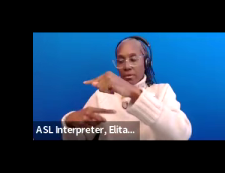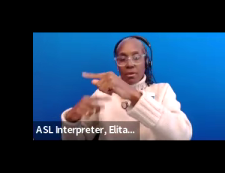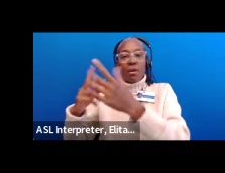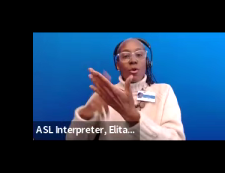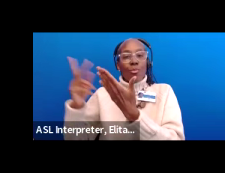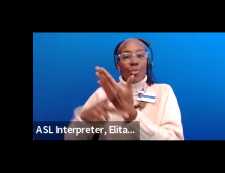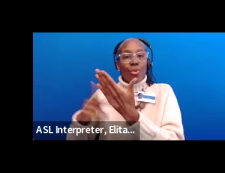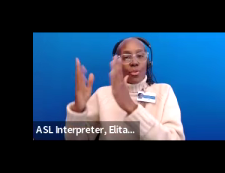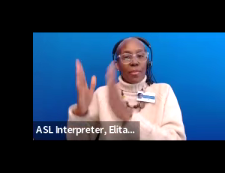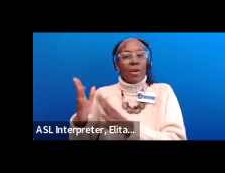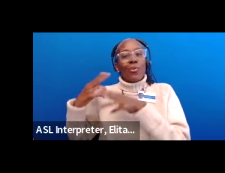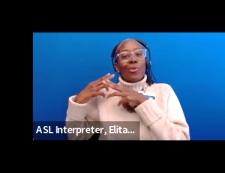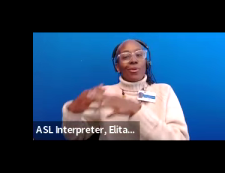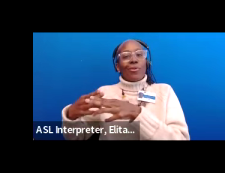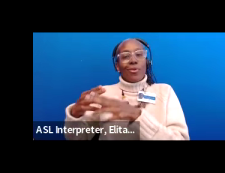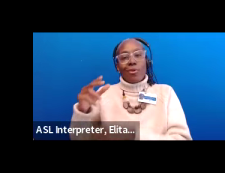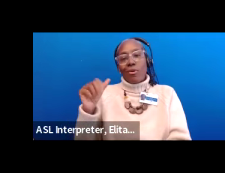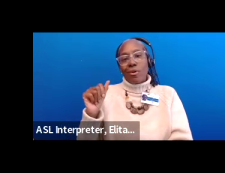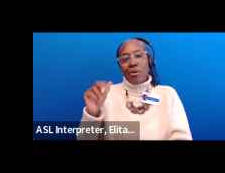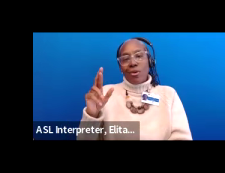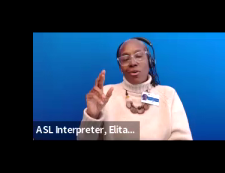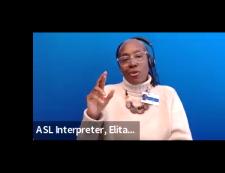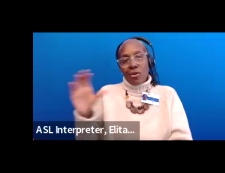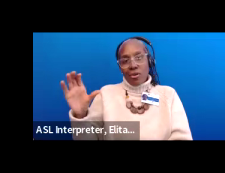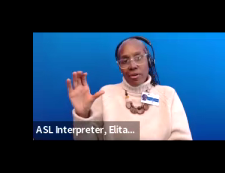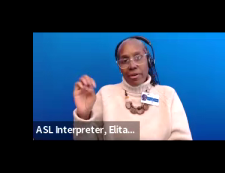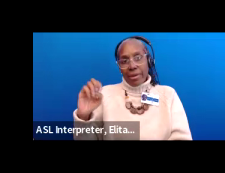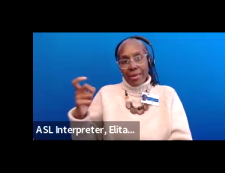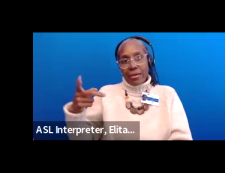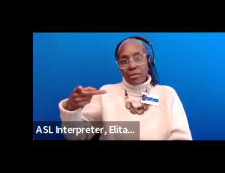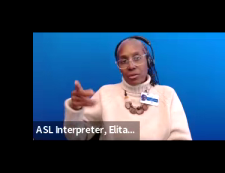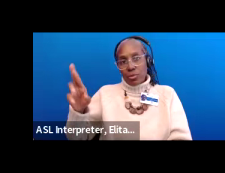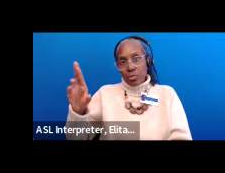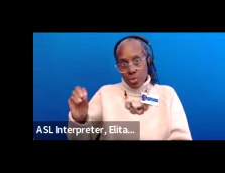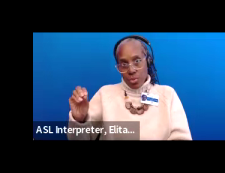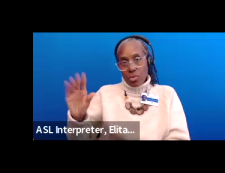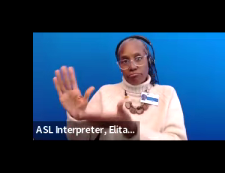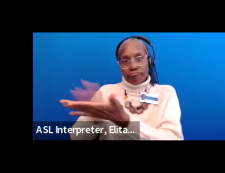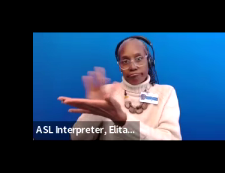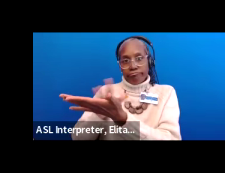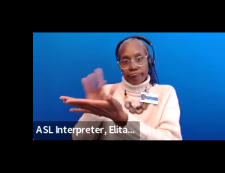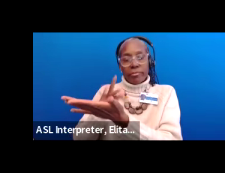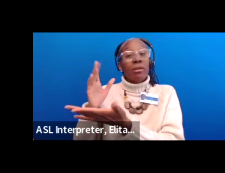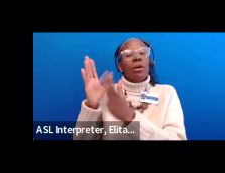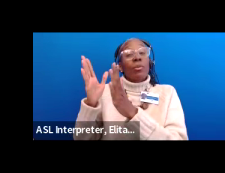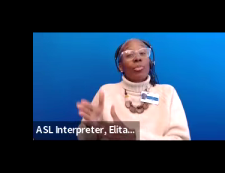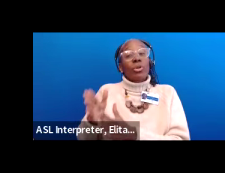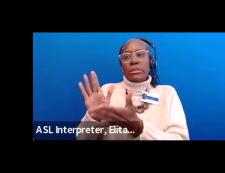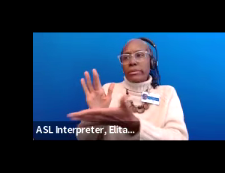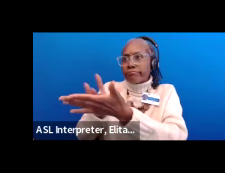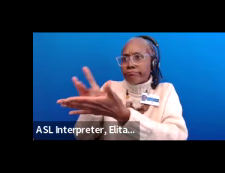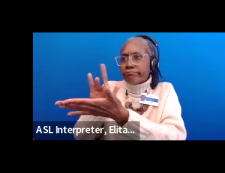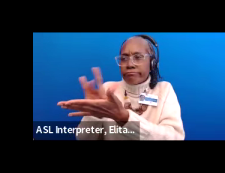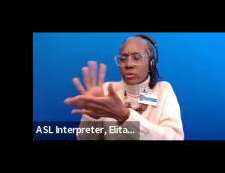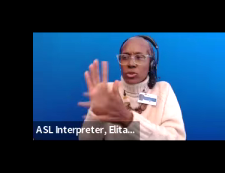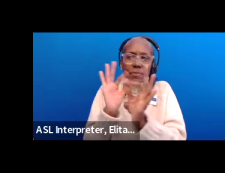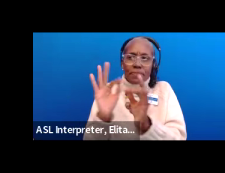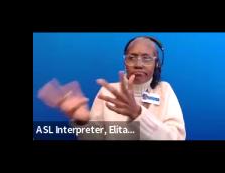call this app the ARC-EX Pro. And this is what's used to develop an individual's